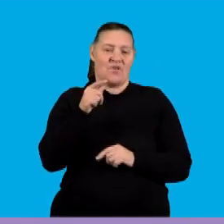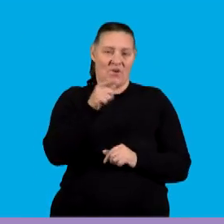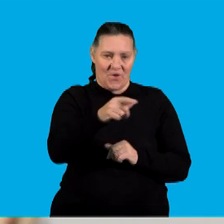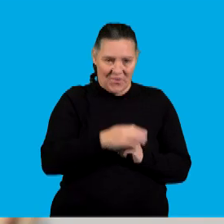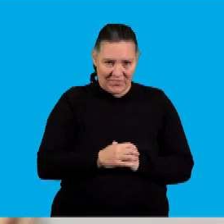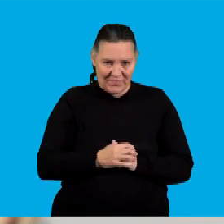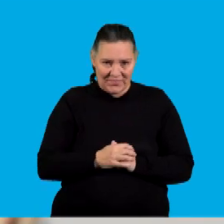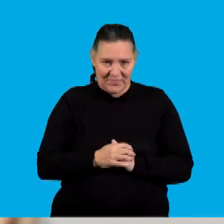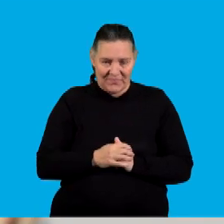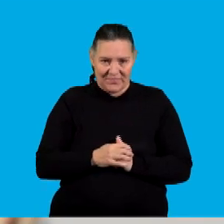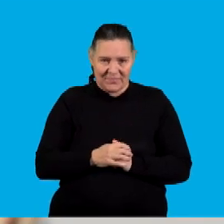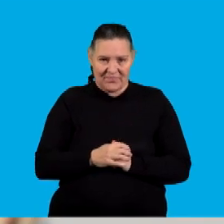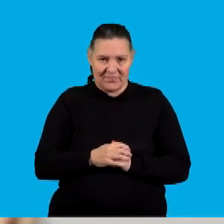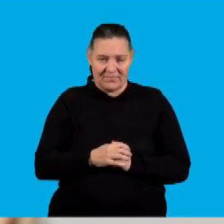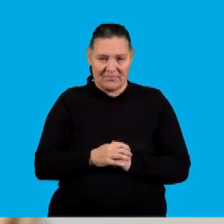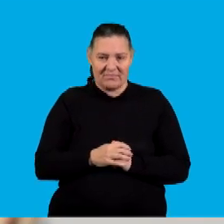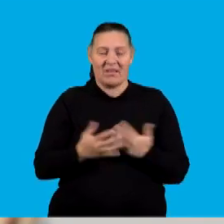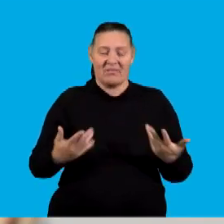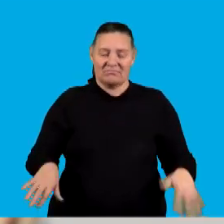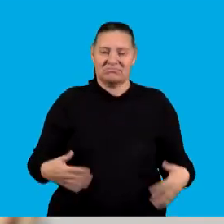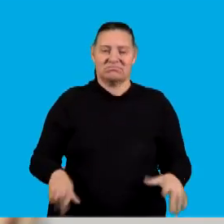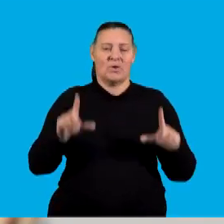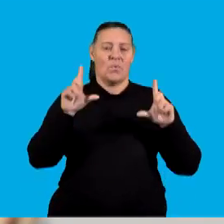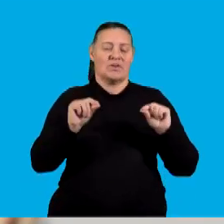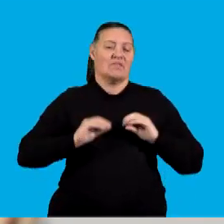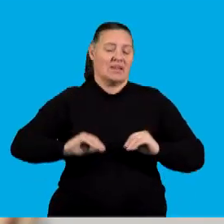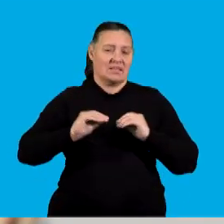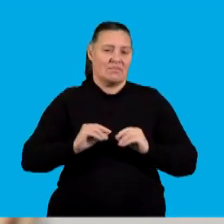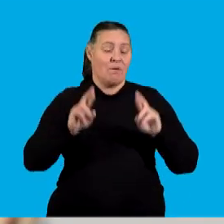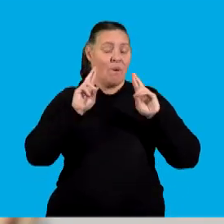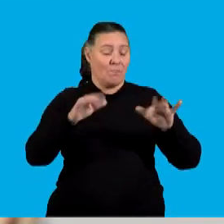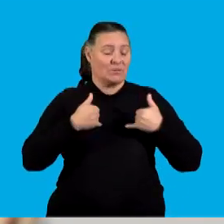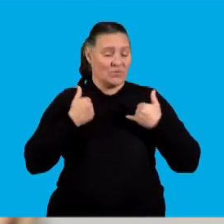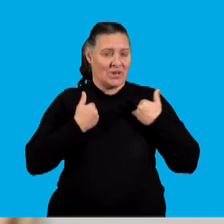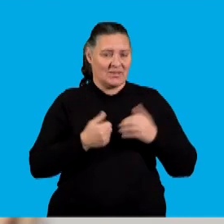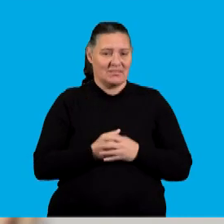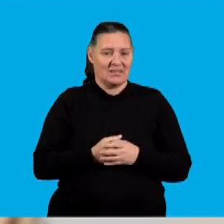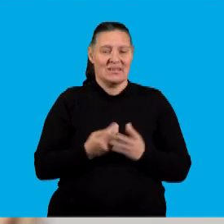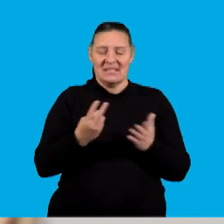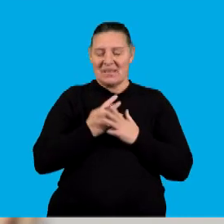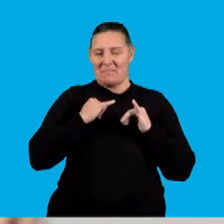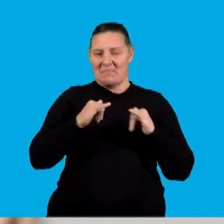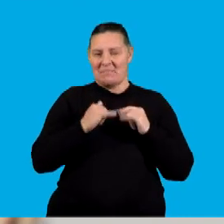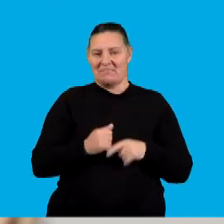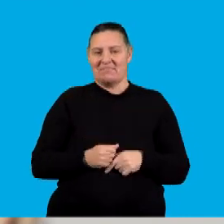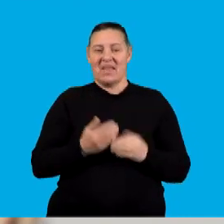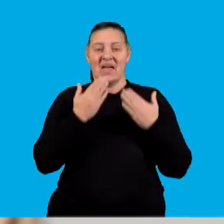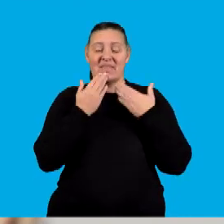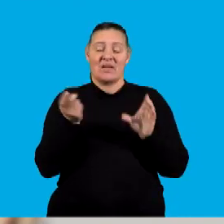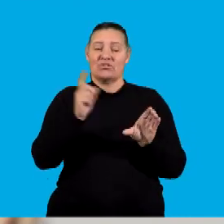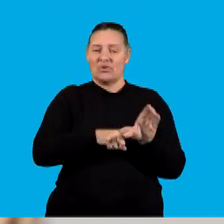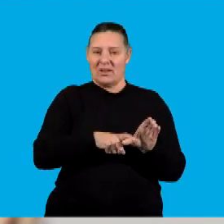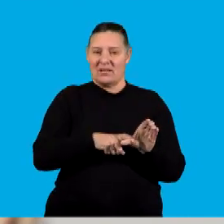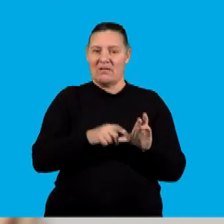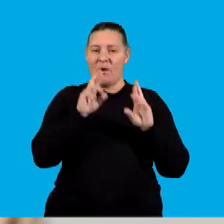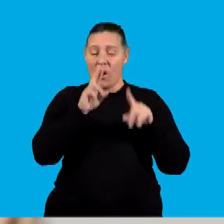line. This was a wonderful lesson. I really hope you enjoyed it just as much as I did. Thank you for joining in, and we